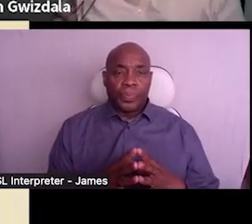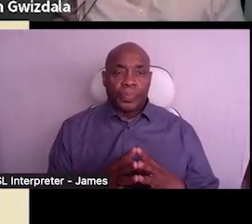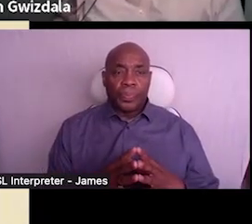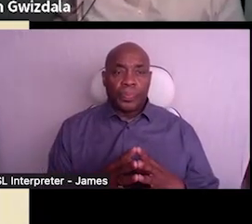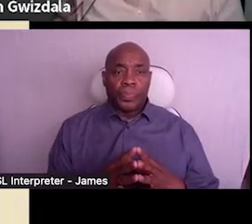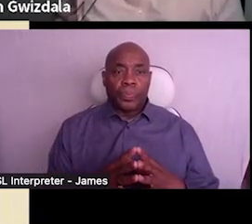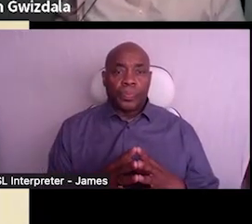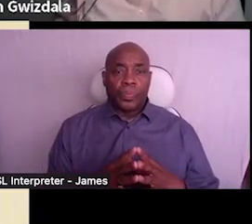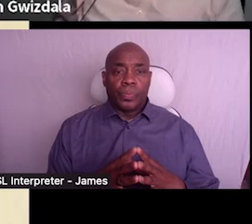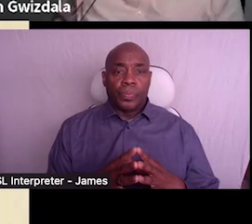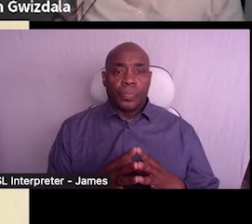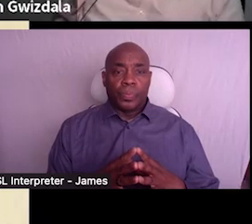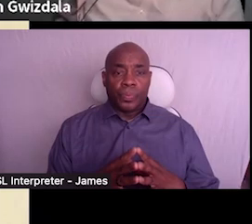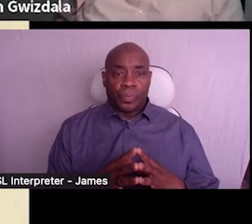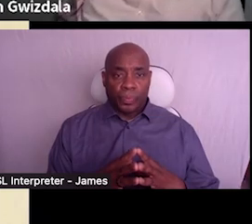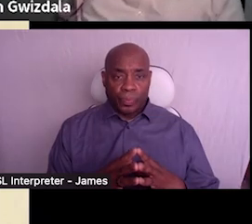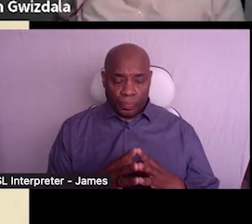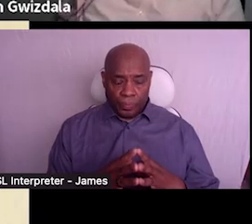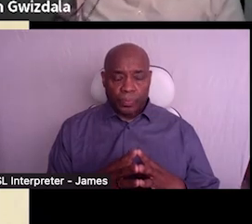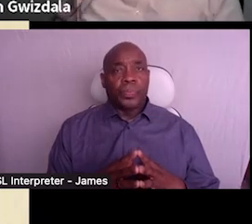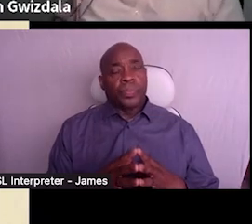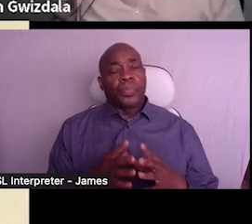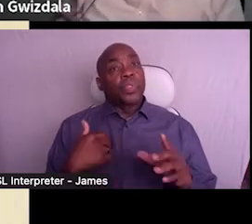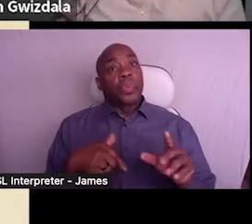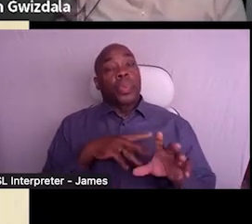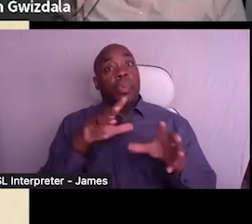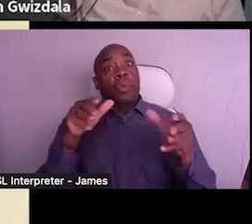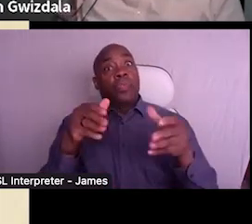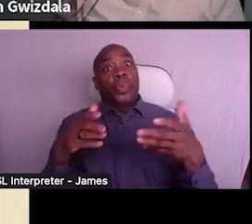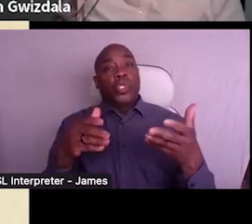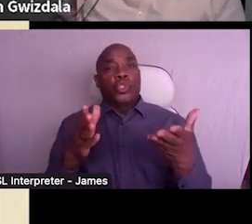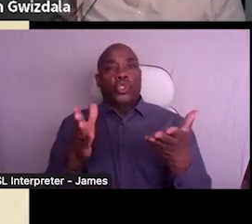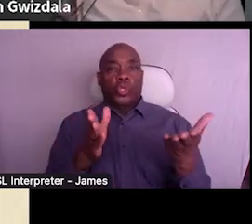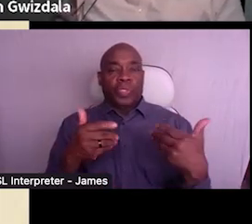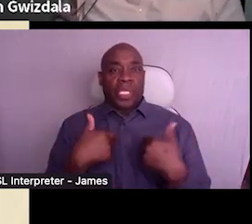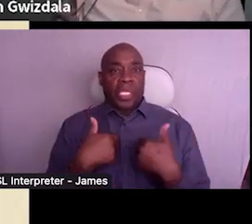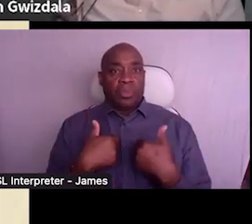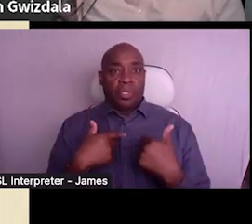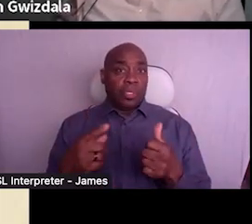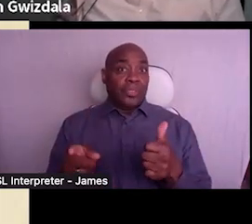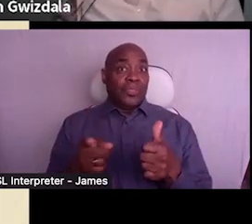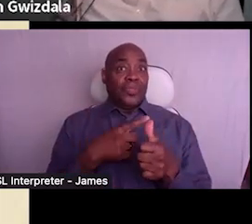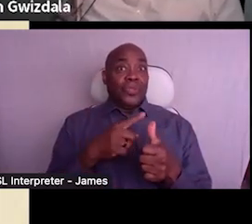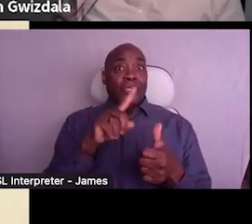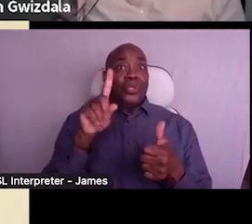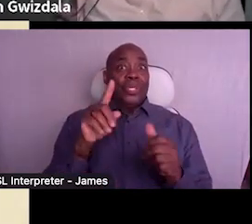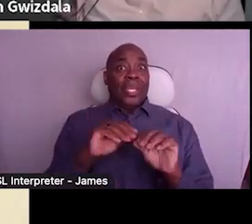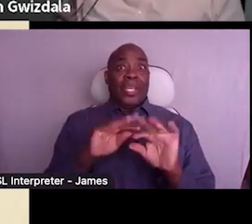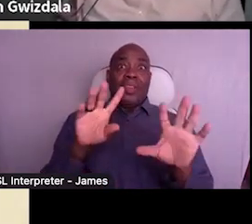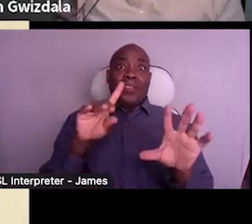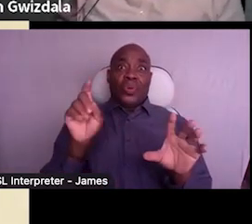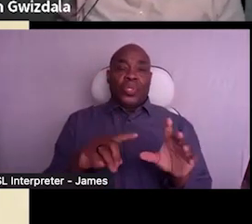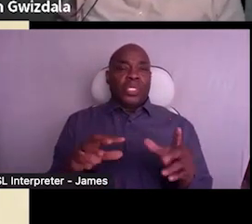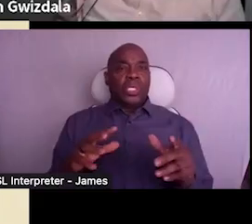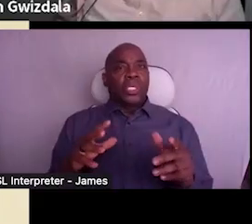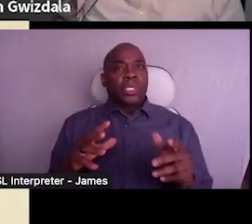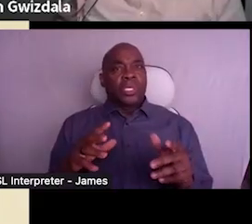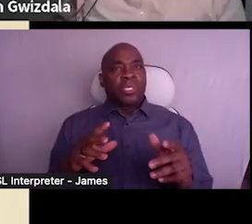So we're focusing upon service animals. So the first and most obvious question is, what is a service